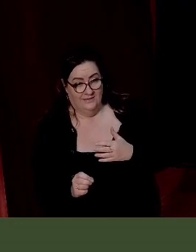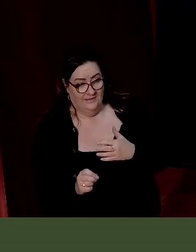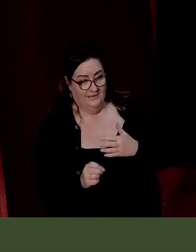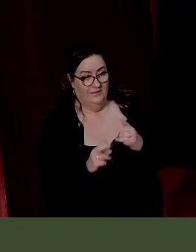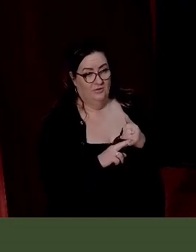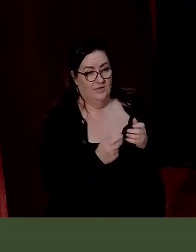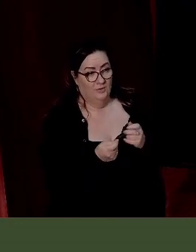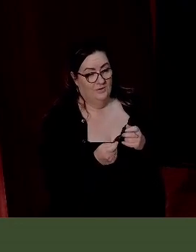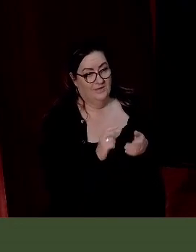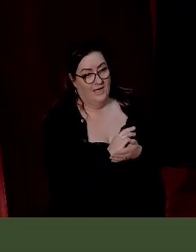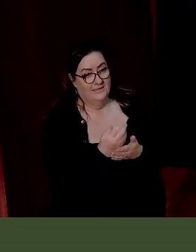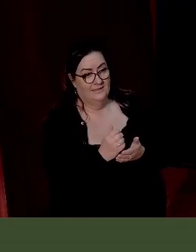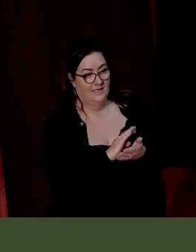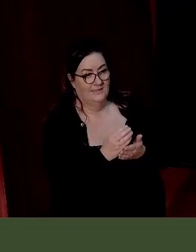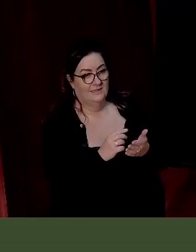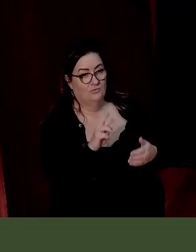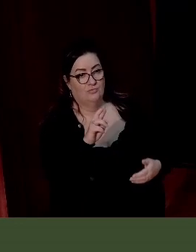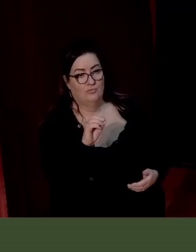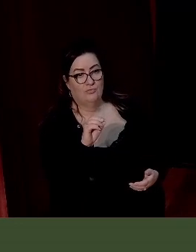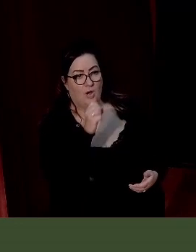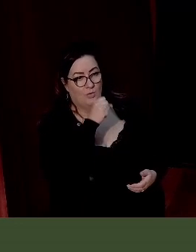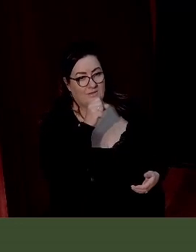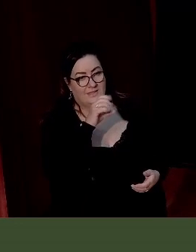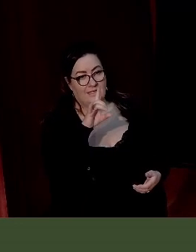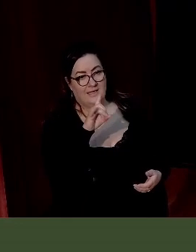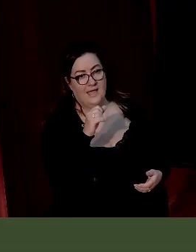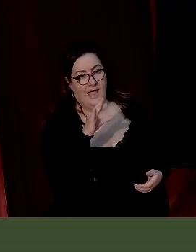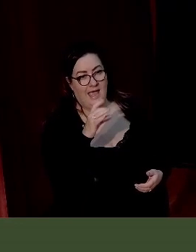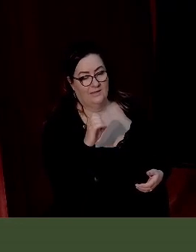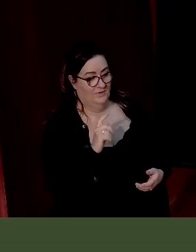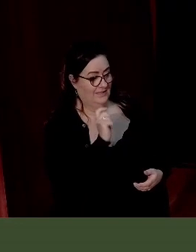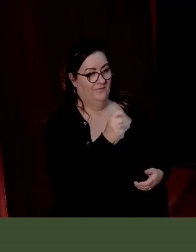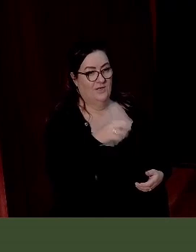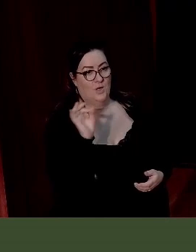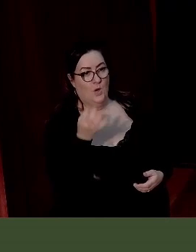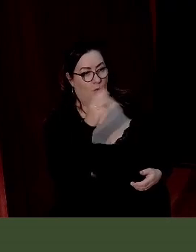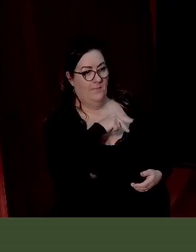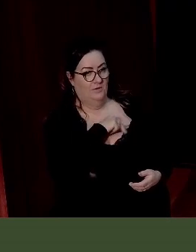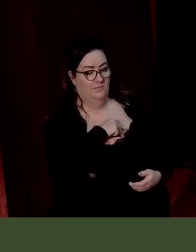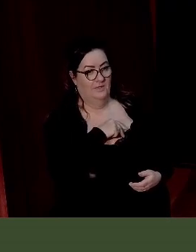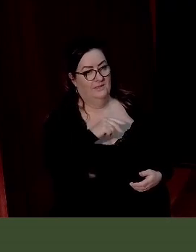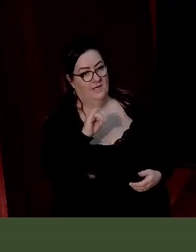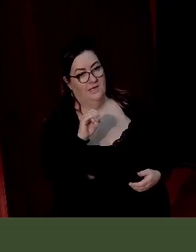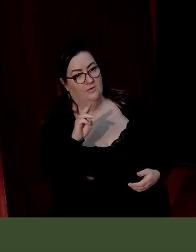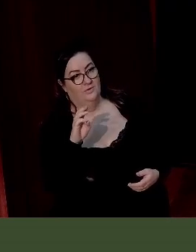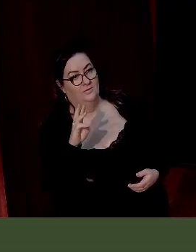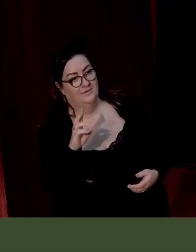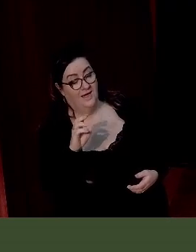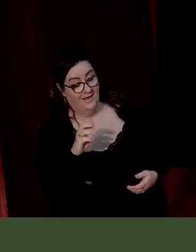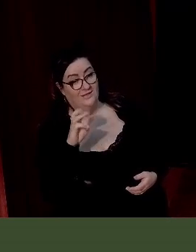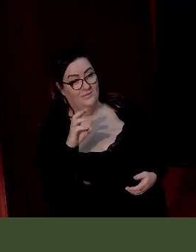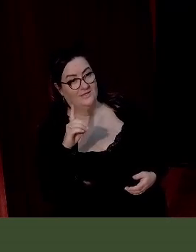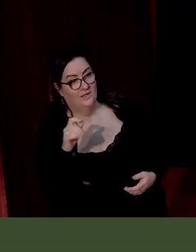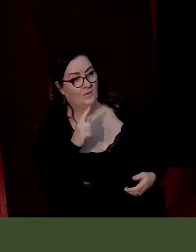union activist and 1916 rebel Rosie Hackett was presented with a gold badge by the ITGWU in recognition of her